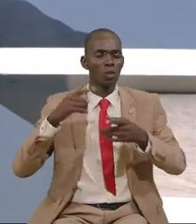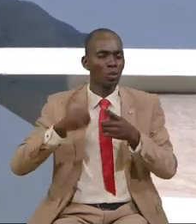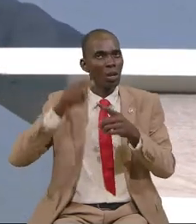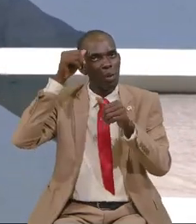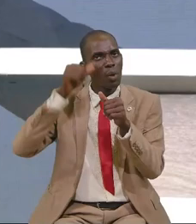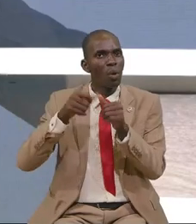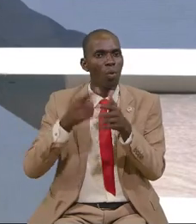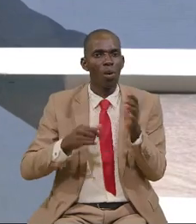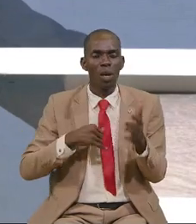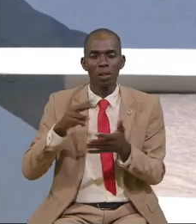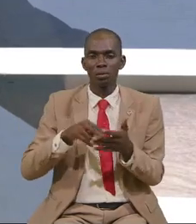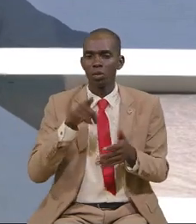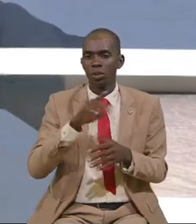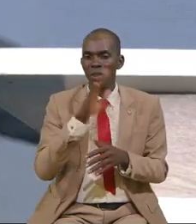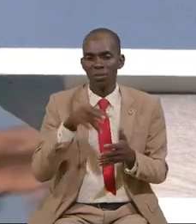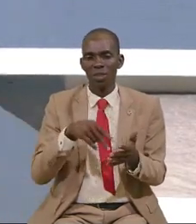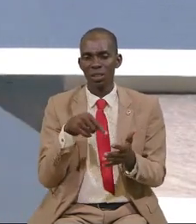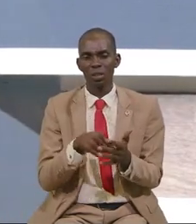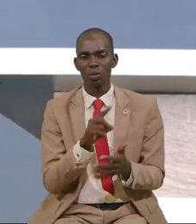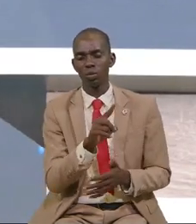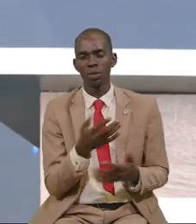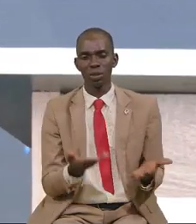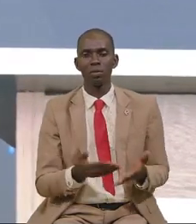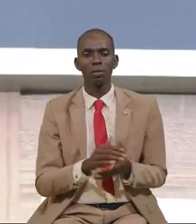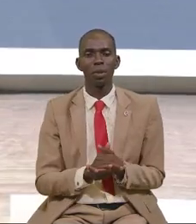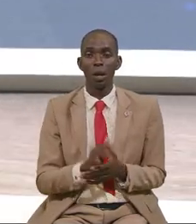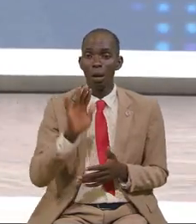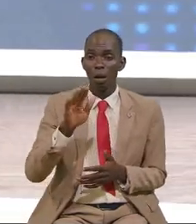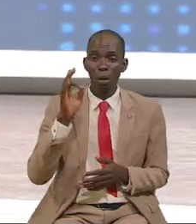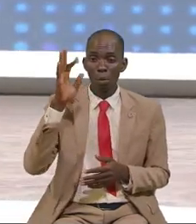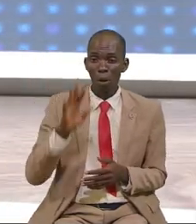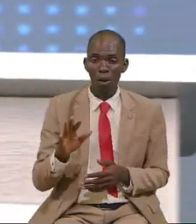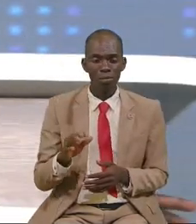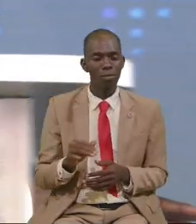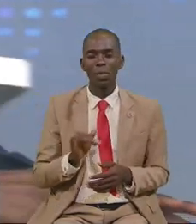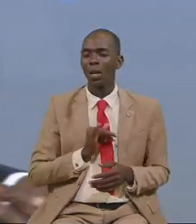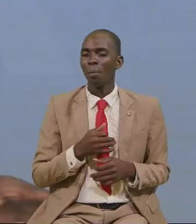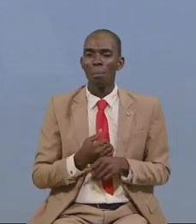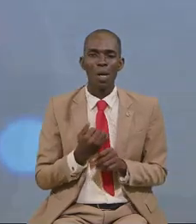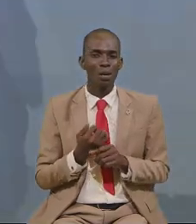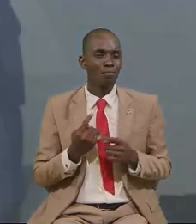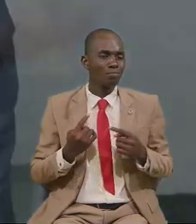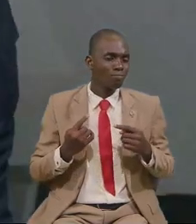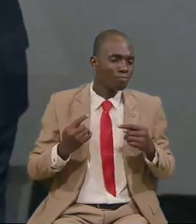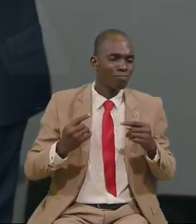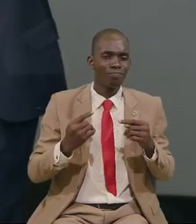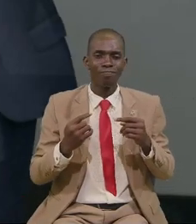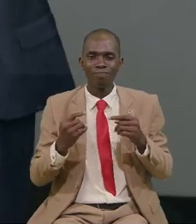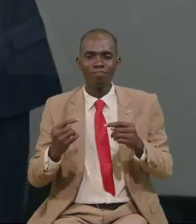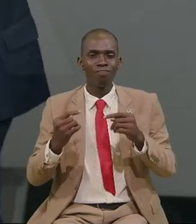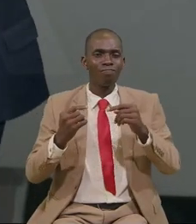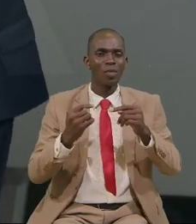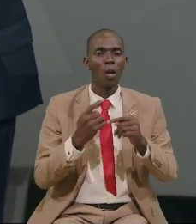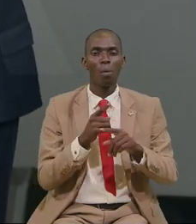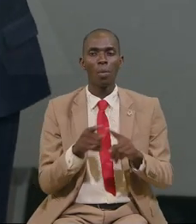didn't read this one. Pastor, I make effort. I try, but I come back